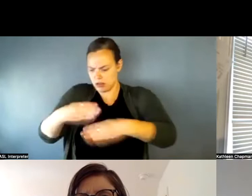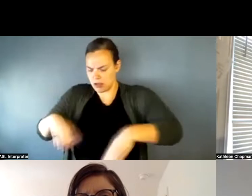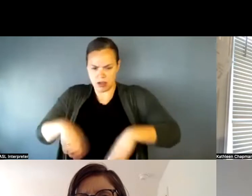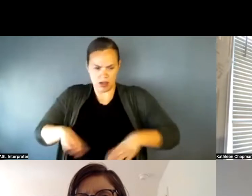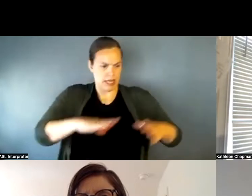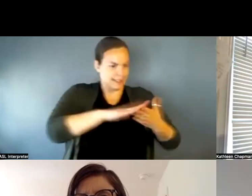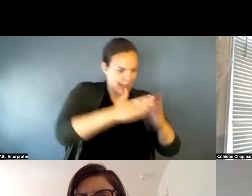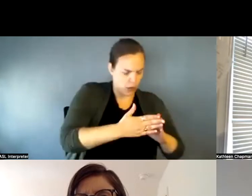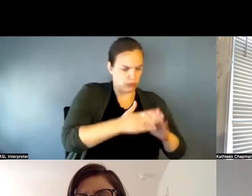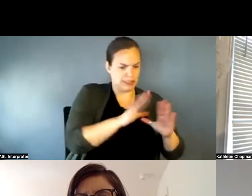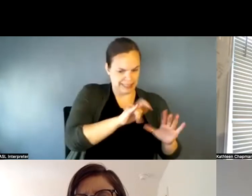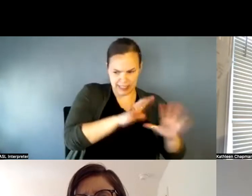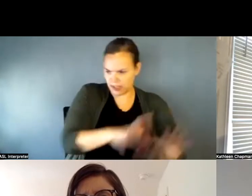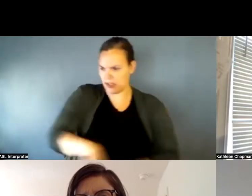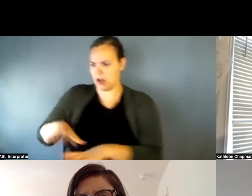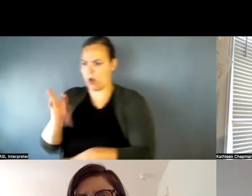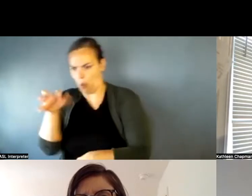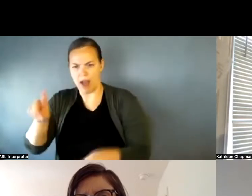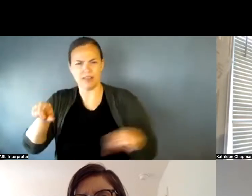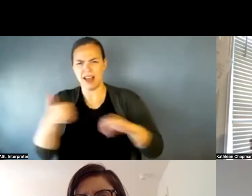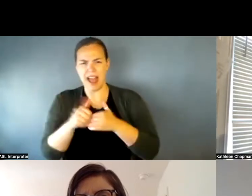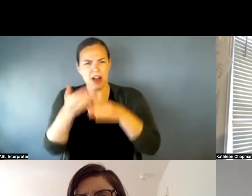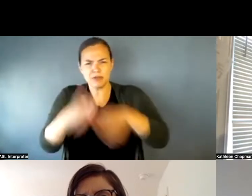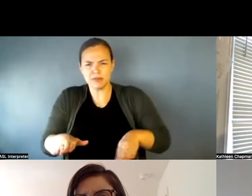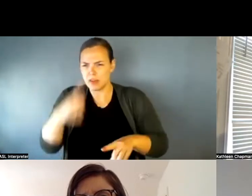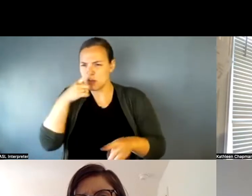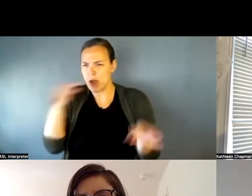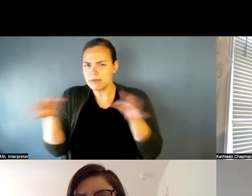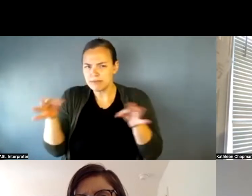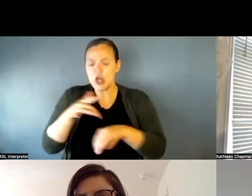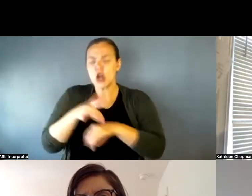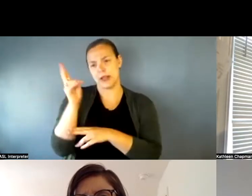or the city and the wilderness? If you can trace a bit of that early